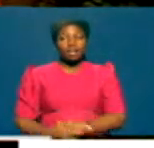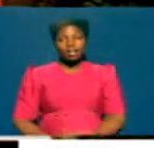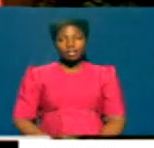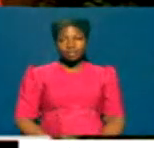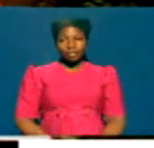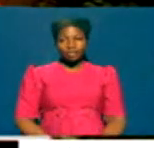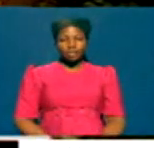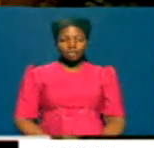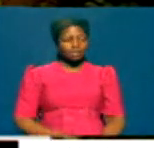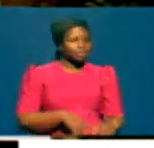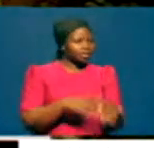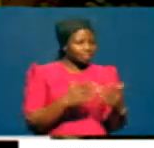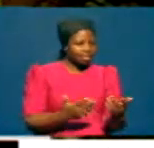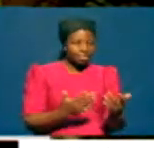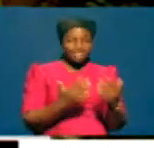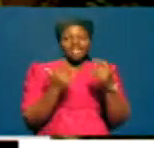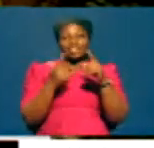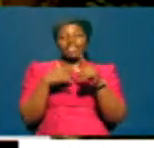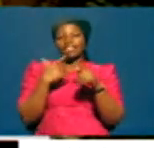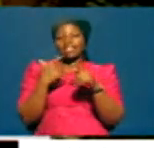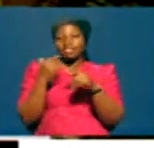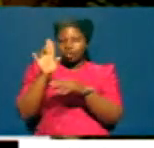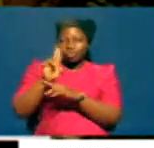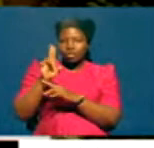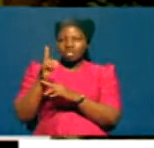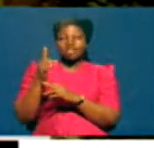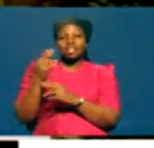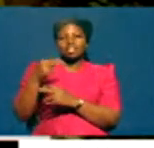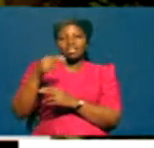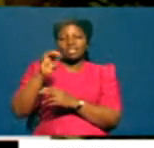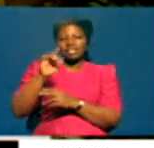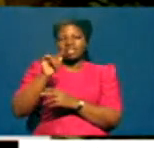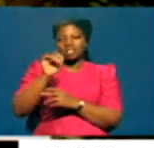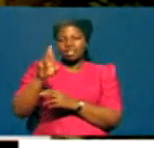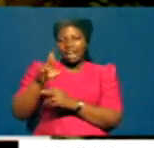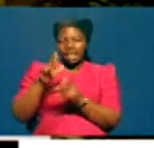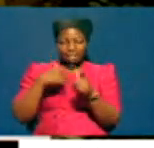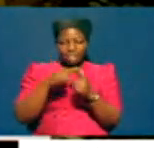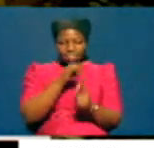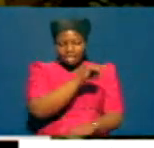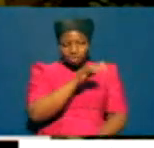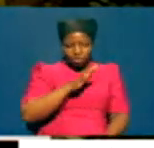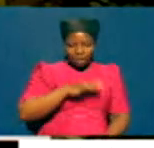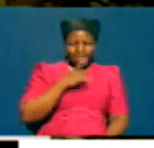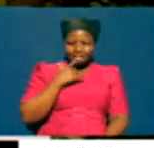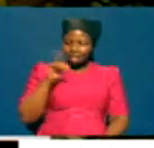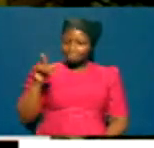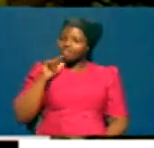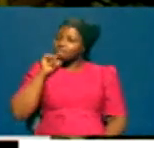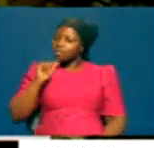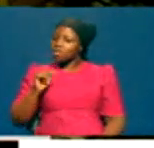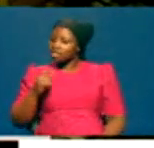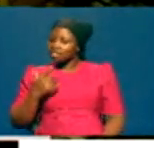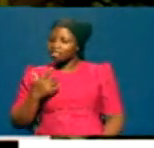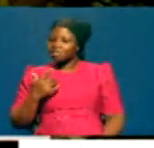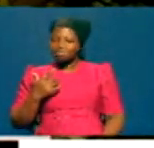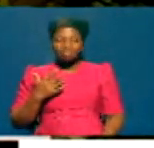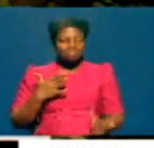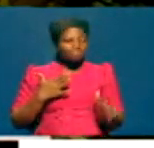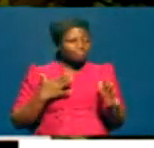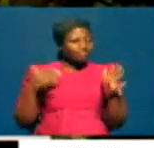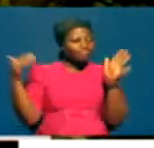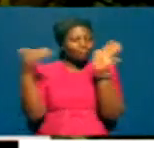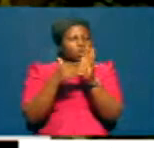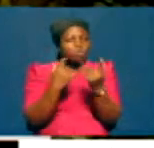hita. Sasa huyo kijana, huyo mwanamke akaambia kijana asimzuie kupika, akamduga visu